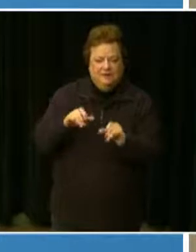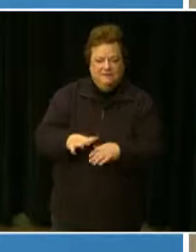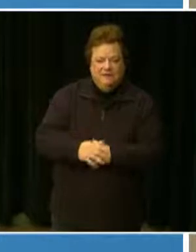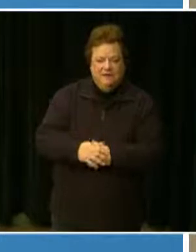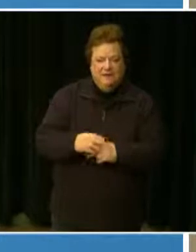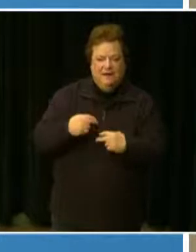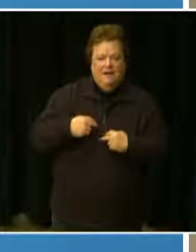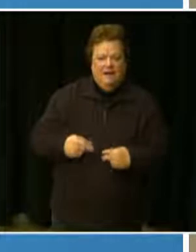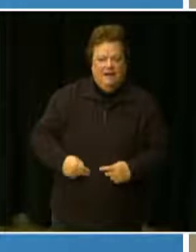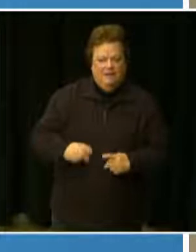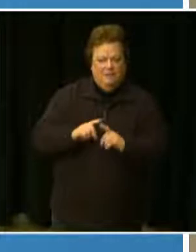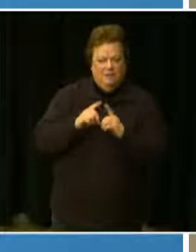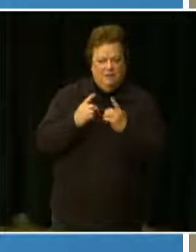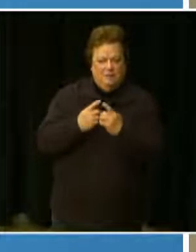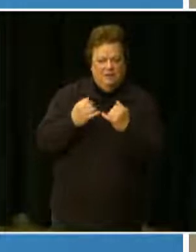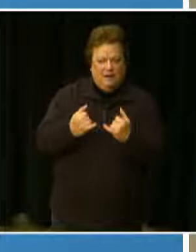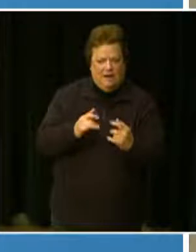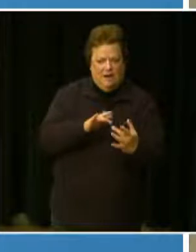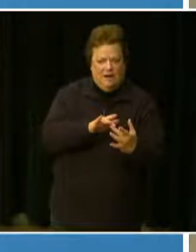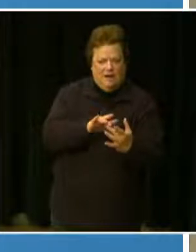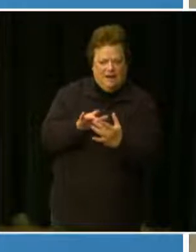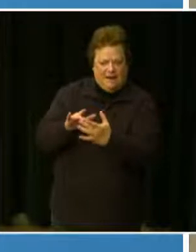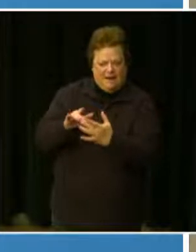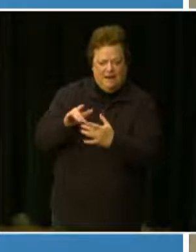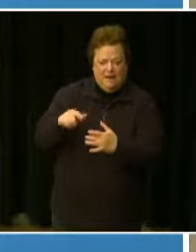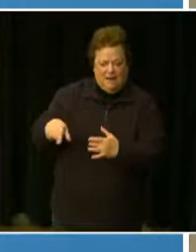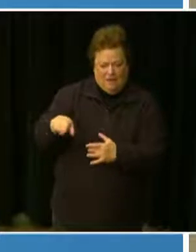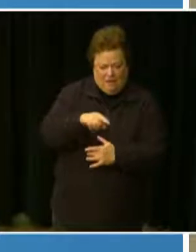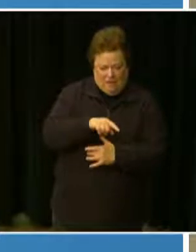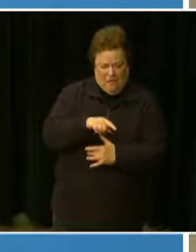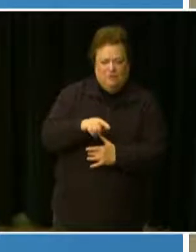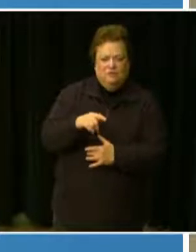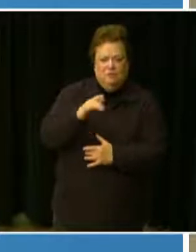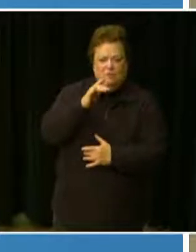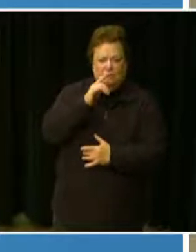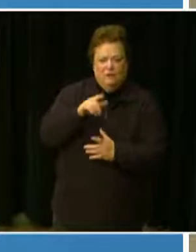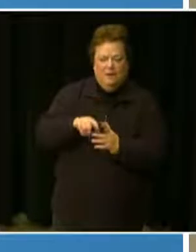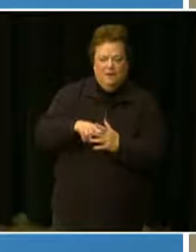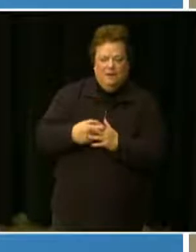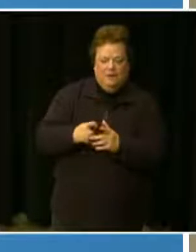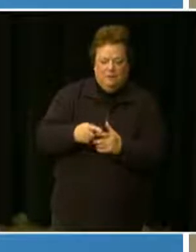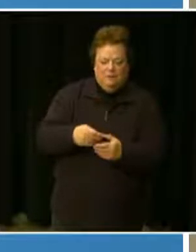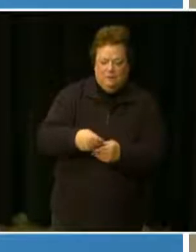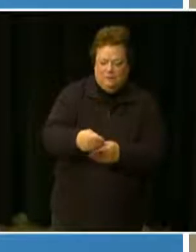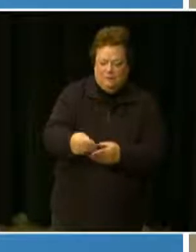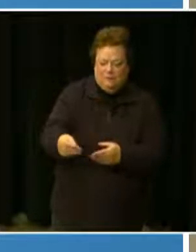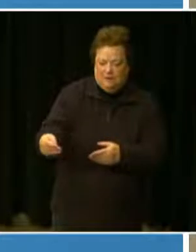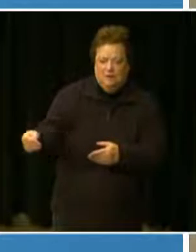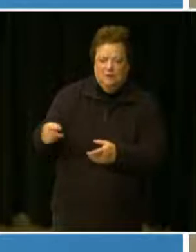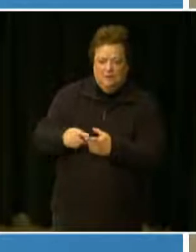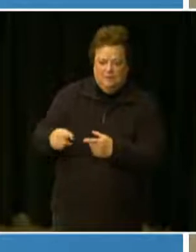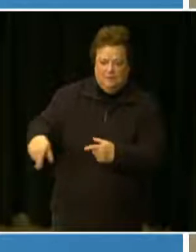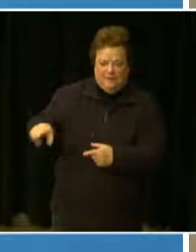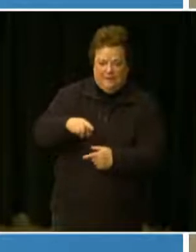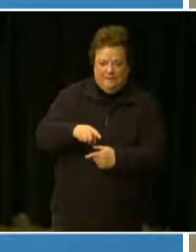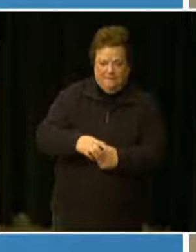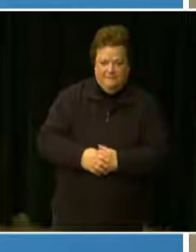health department is now contacting these entities, and we will begin distribution to them.